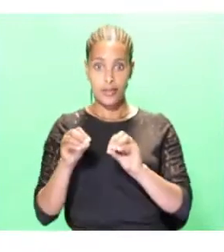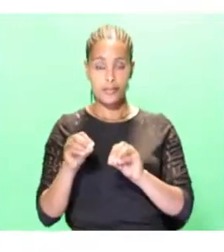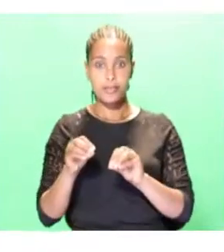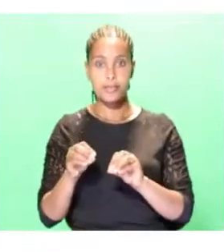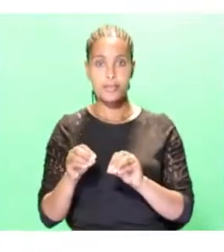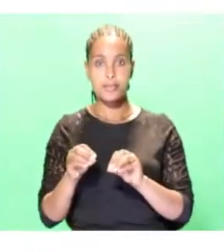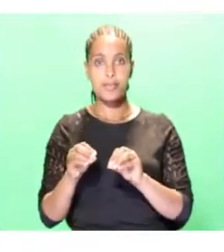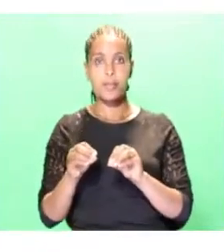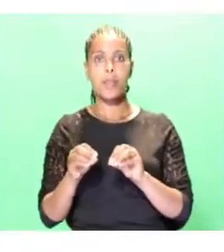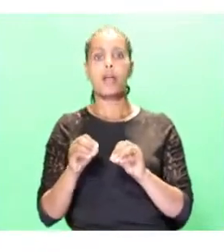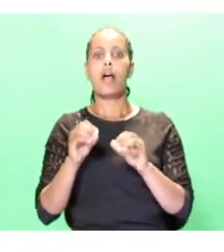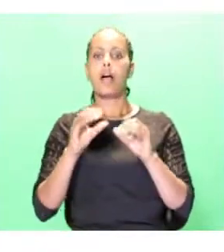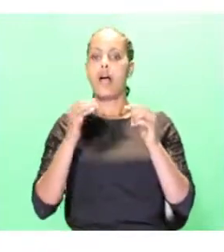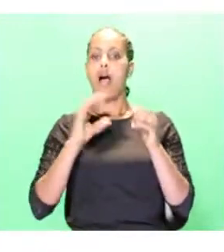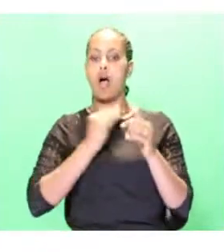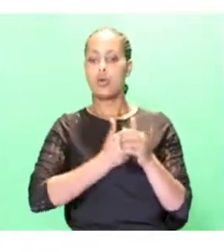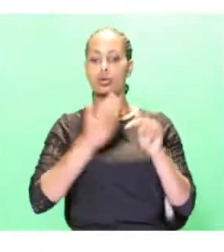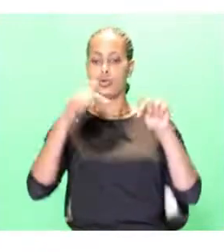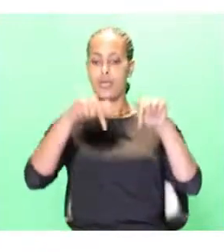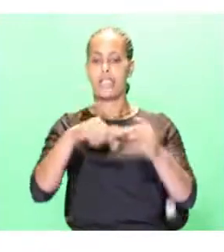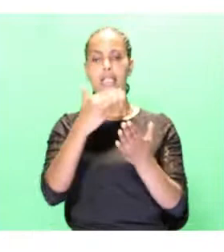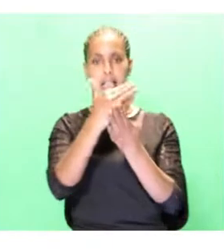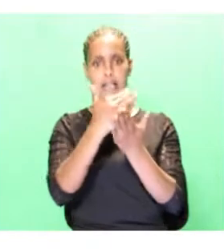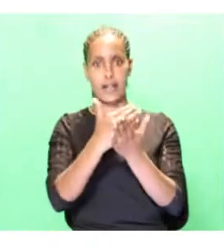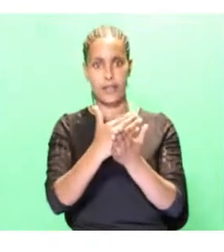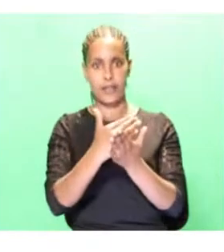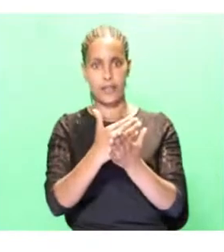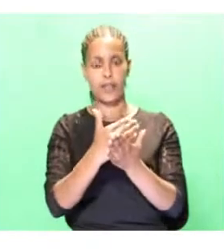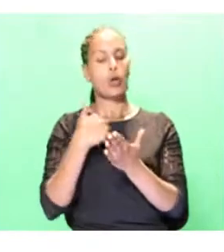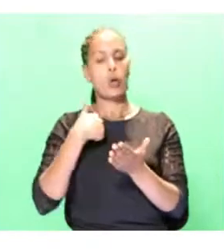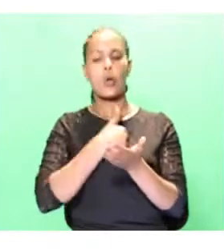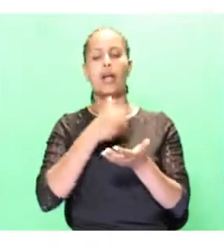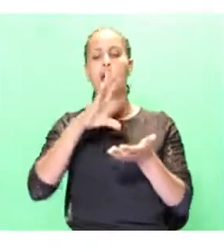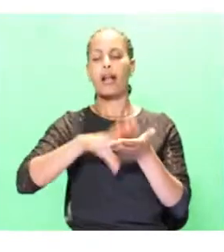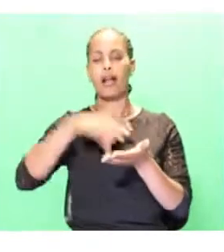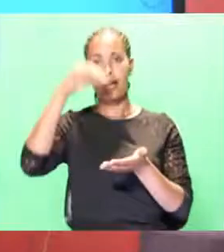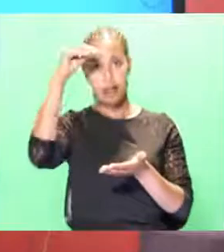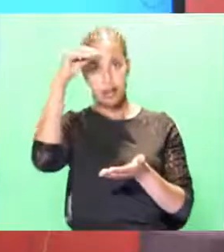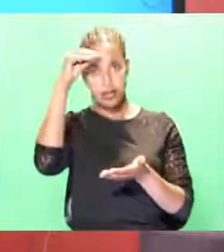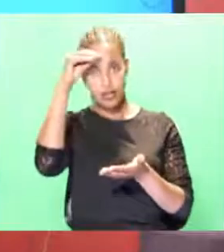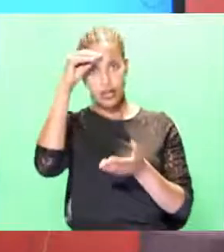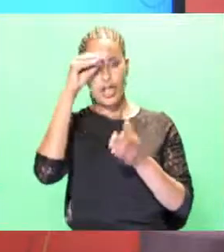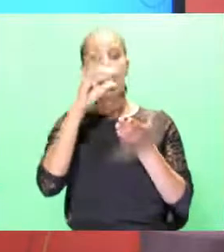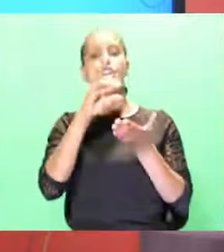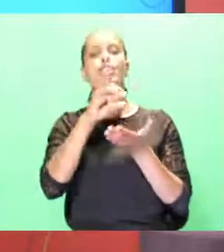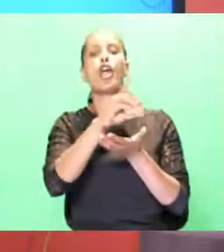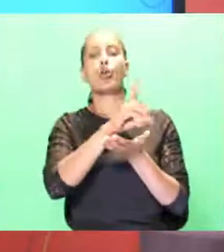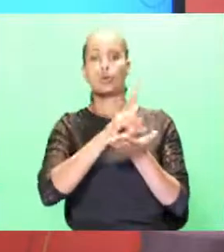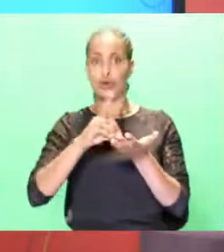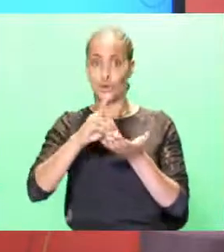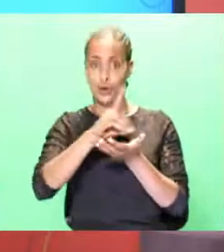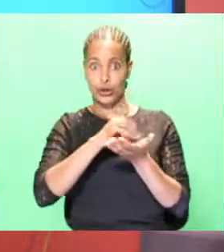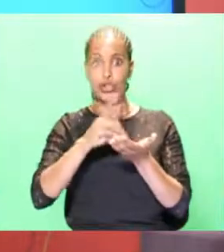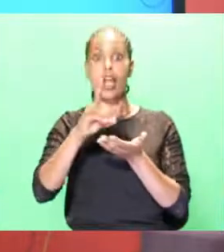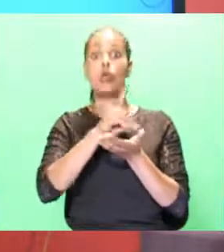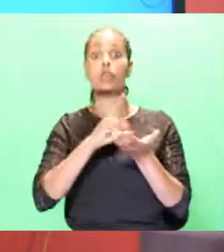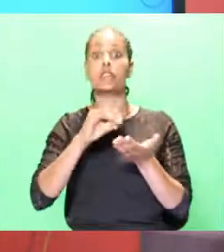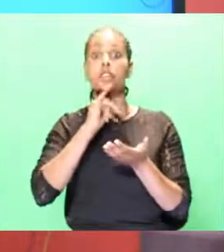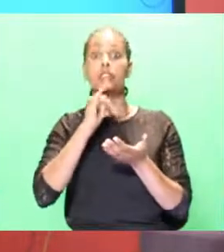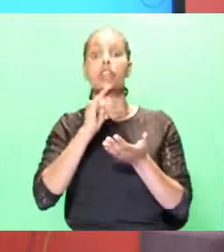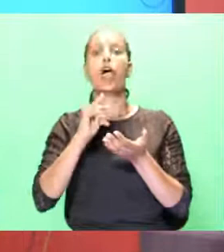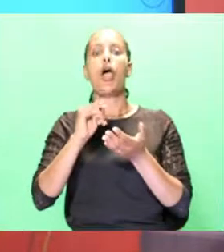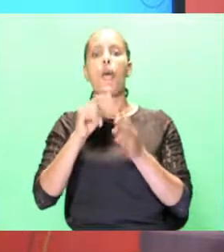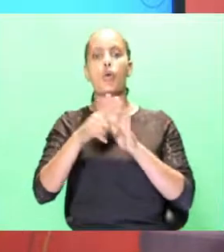Students, in our today's lesson, we learned dilution. Dilution is